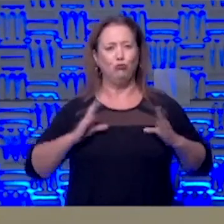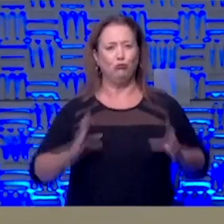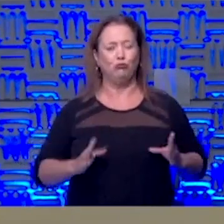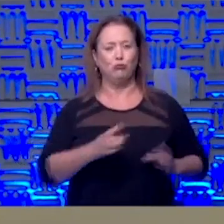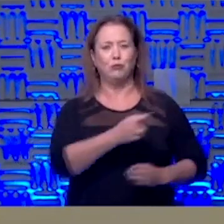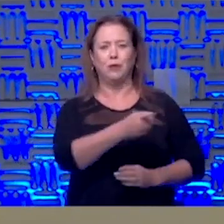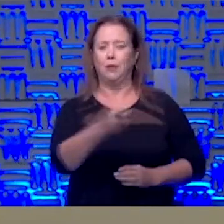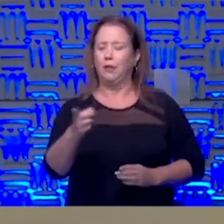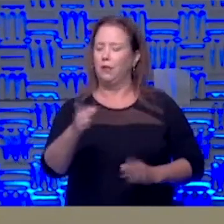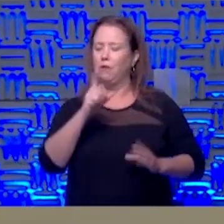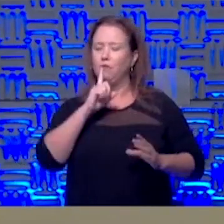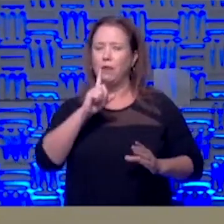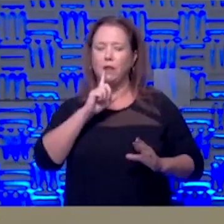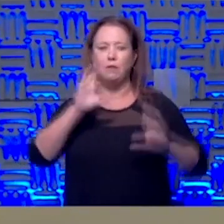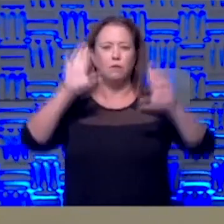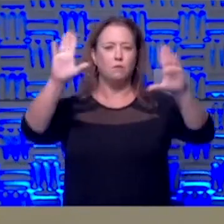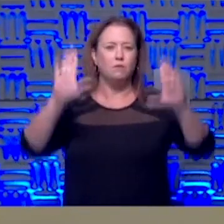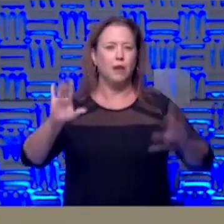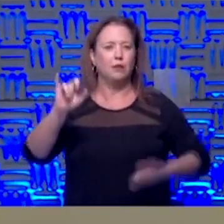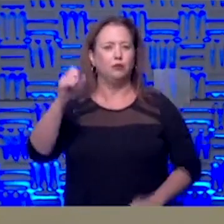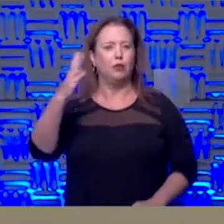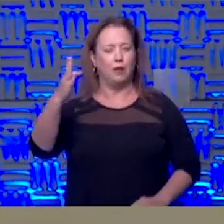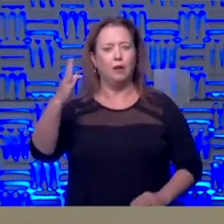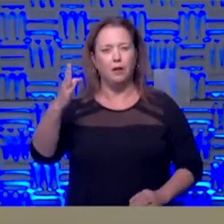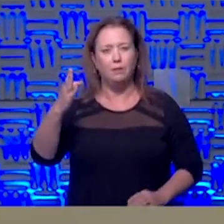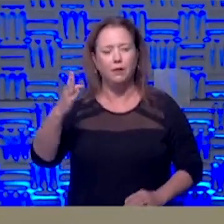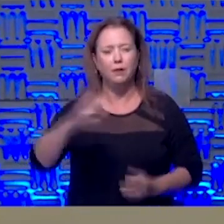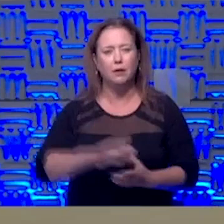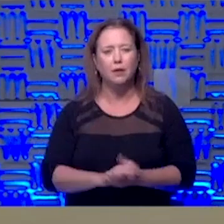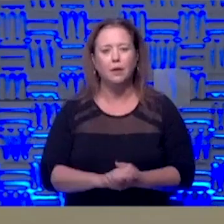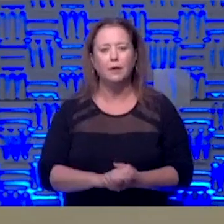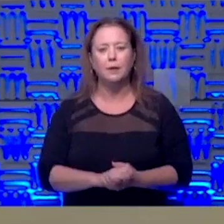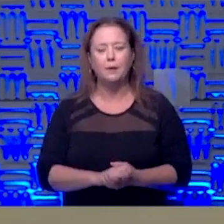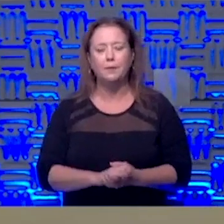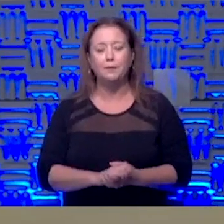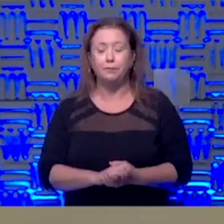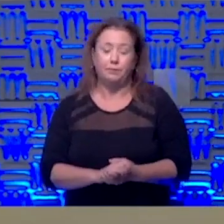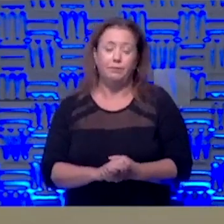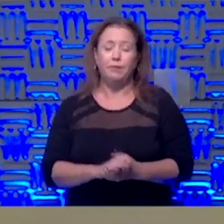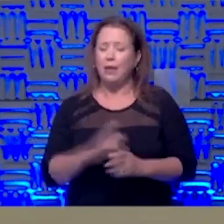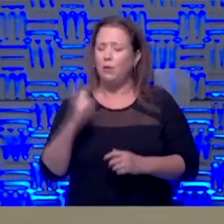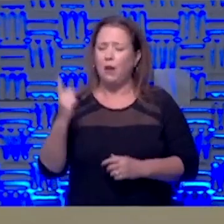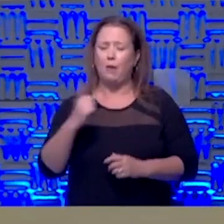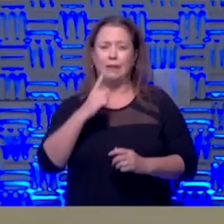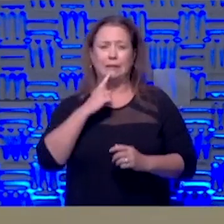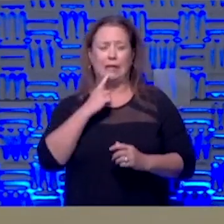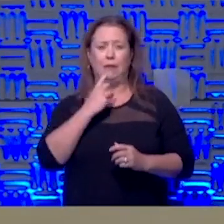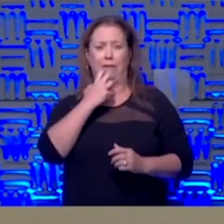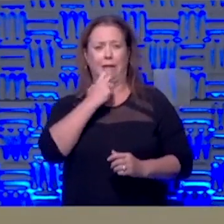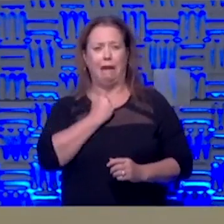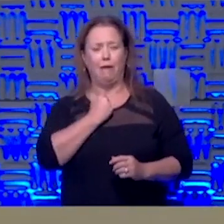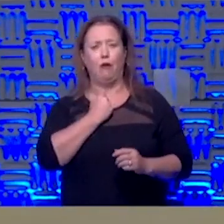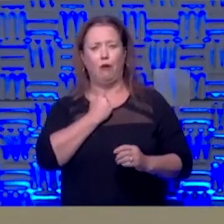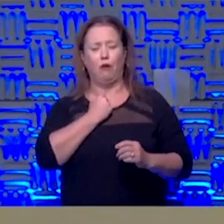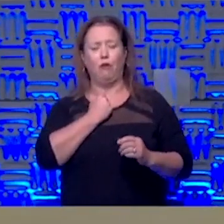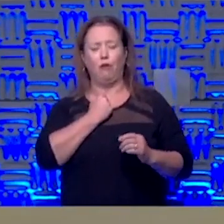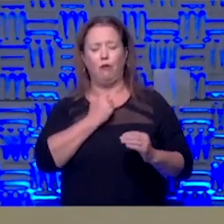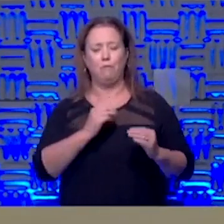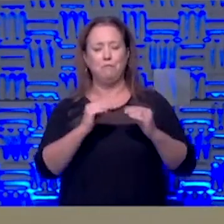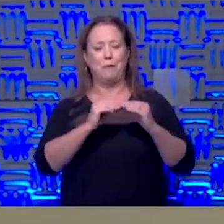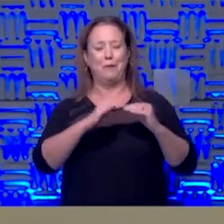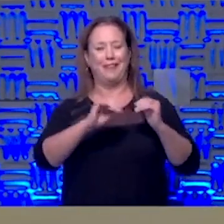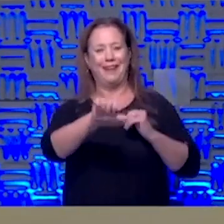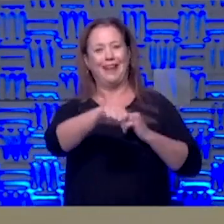that. They've done a really, really good job. And the thing is, just like we always say, we care more than other